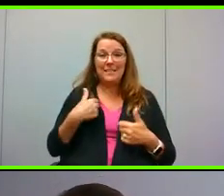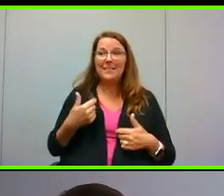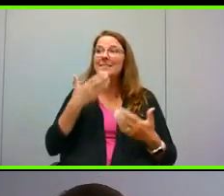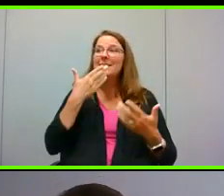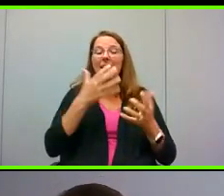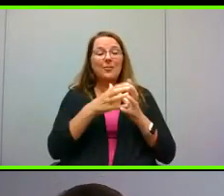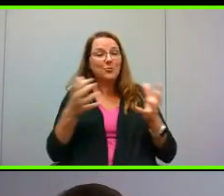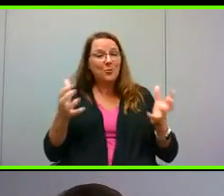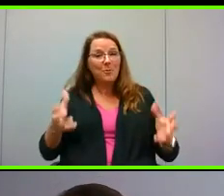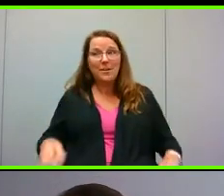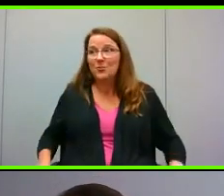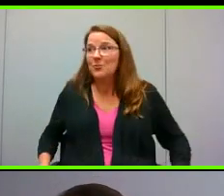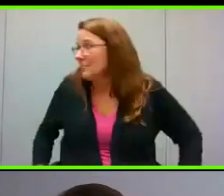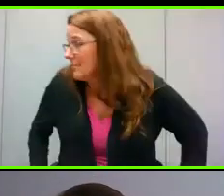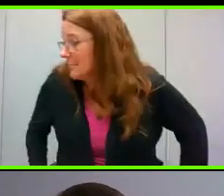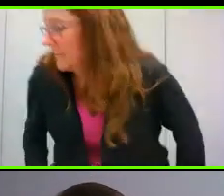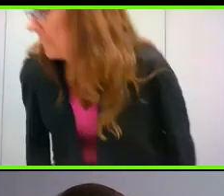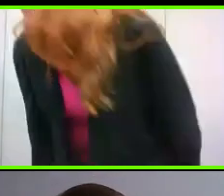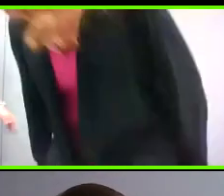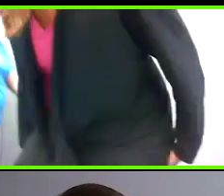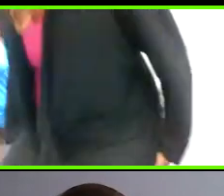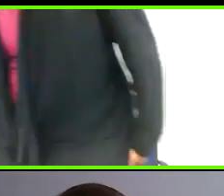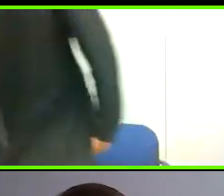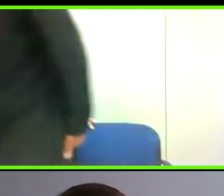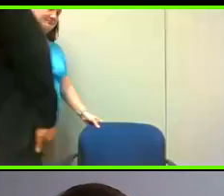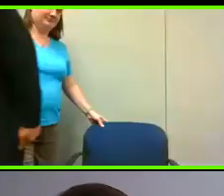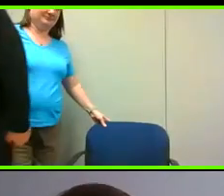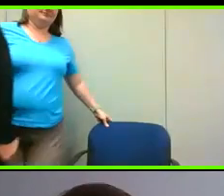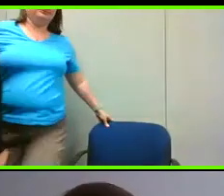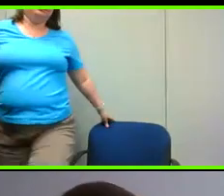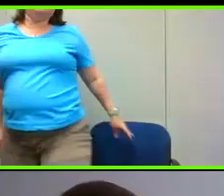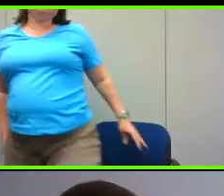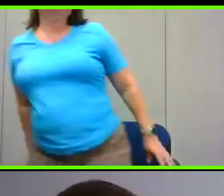Thank you so much. Jolie Fawn.